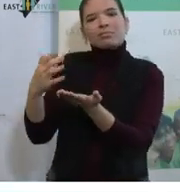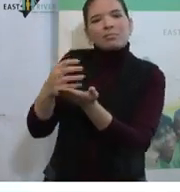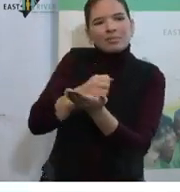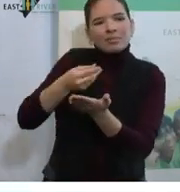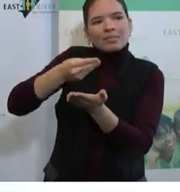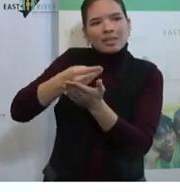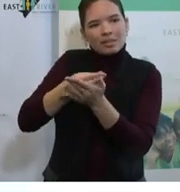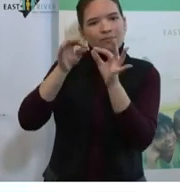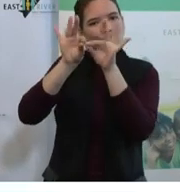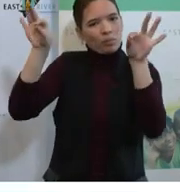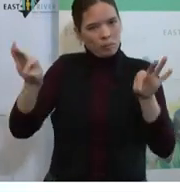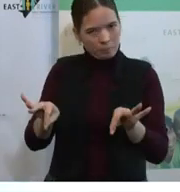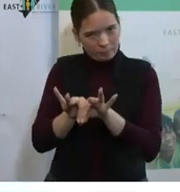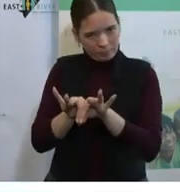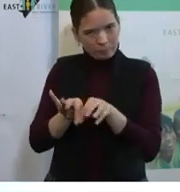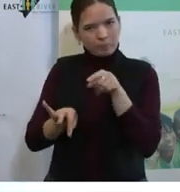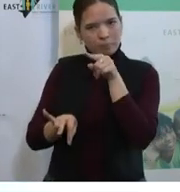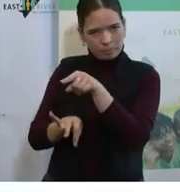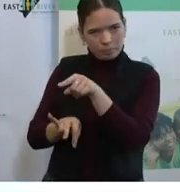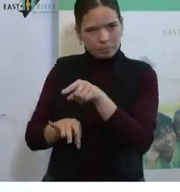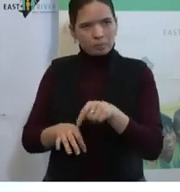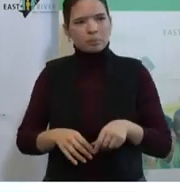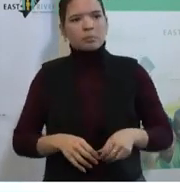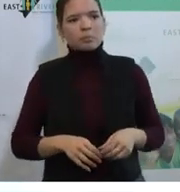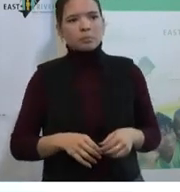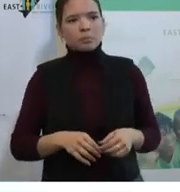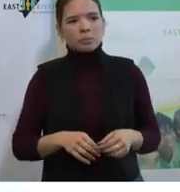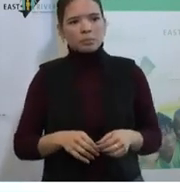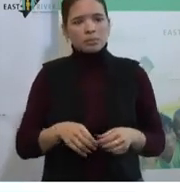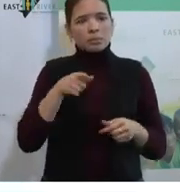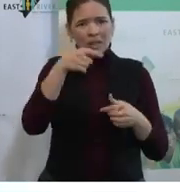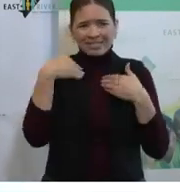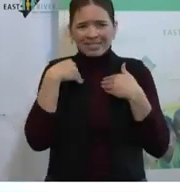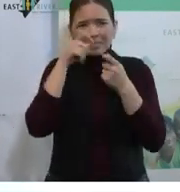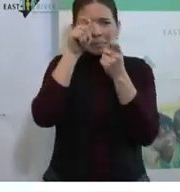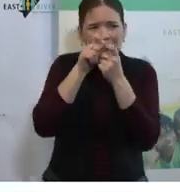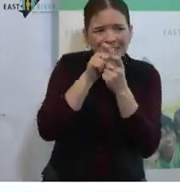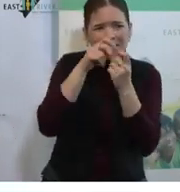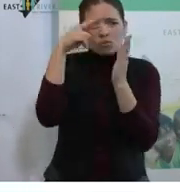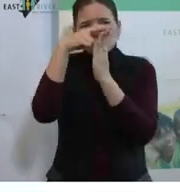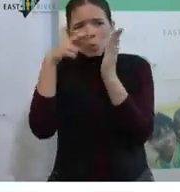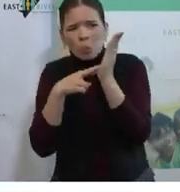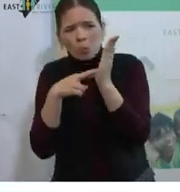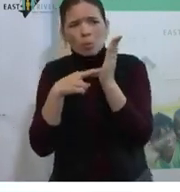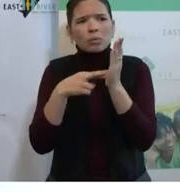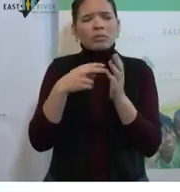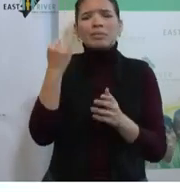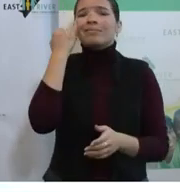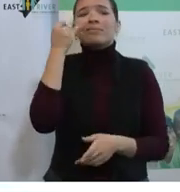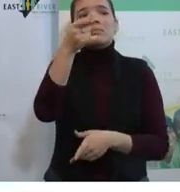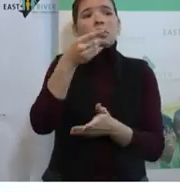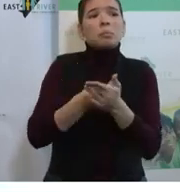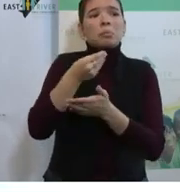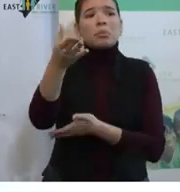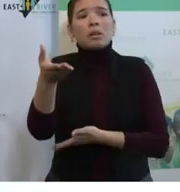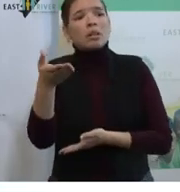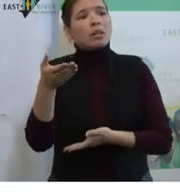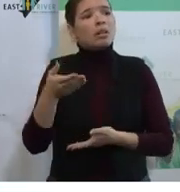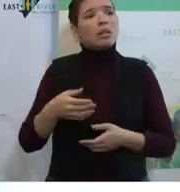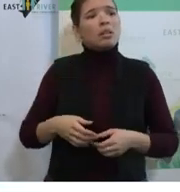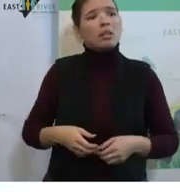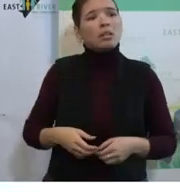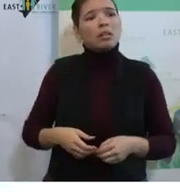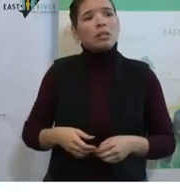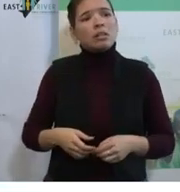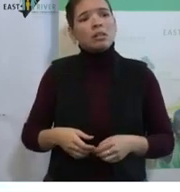rules if you are separated from your spouse and not filing a joint tax return. I know that's a lot of information. We